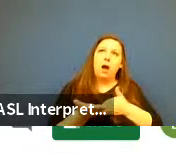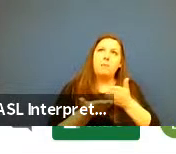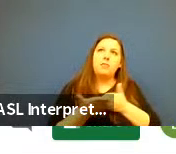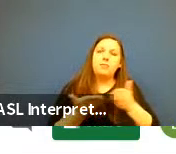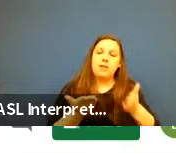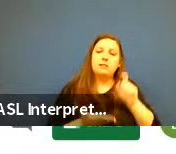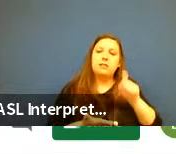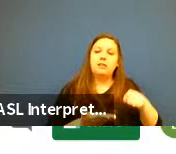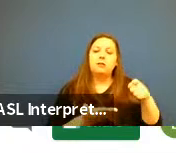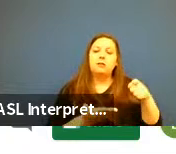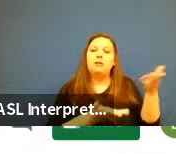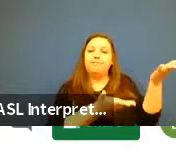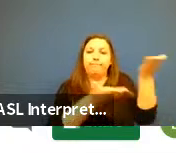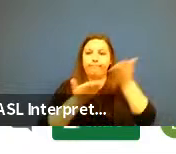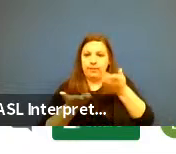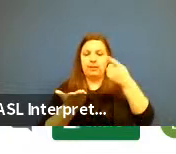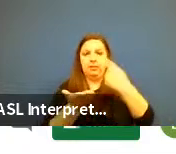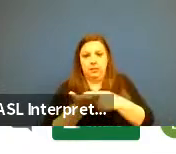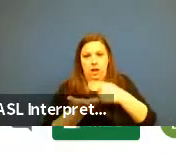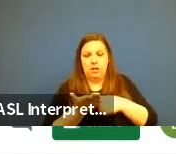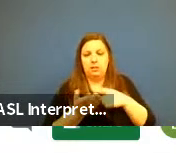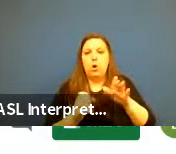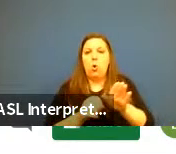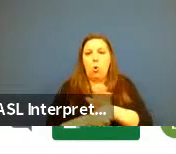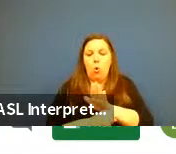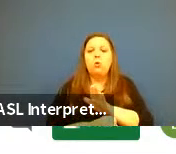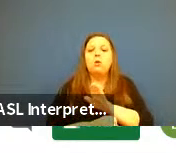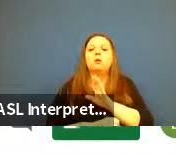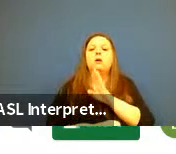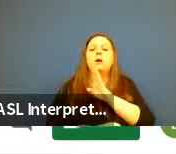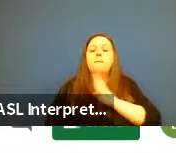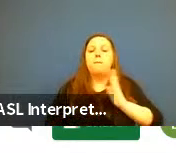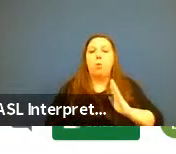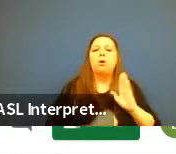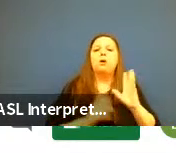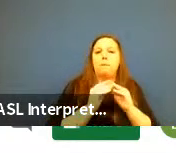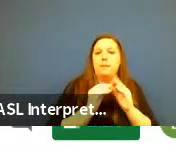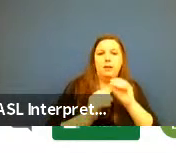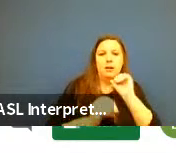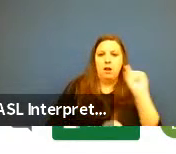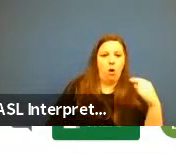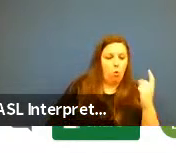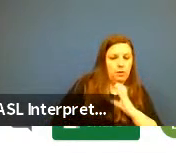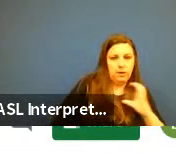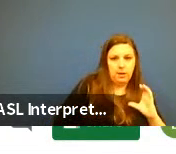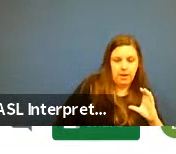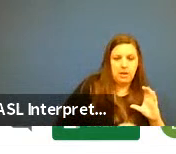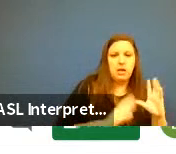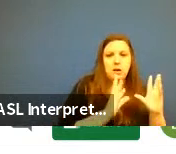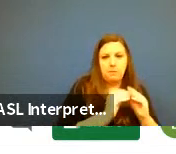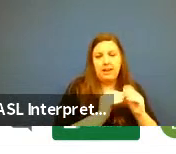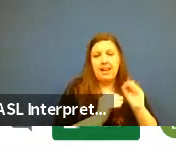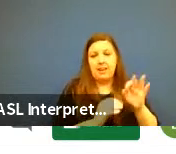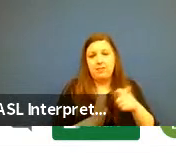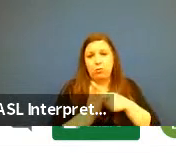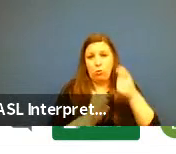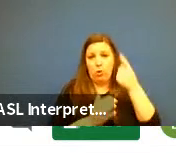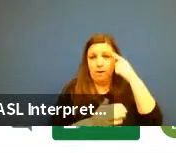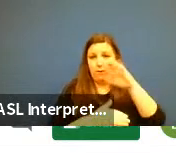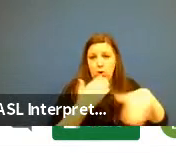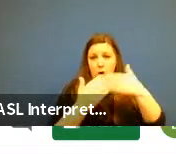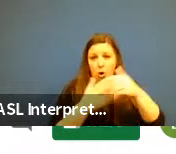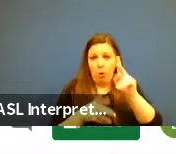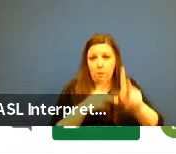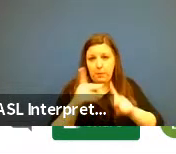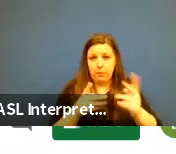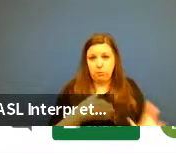meeting instead of a committee meeting if it really does require everybody to be there. I don't know, maybe Mike needs to weigh in on